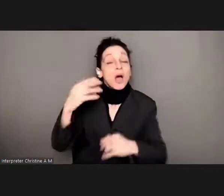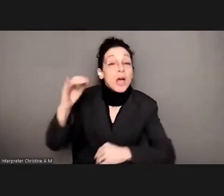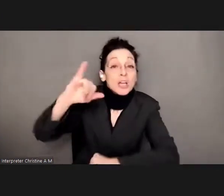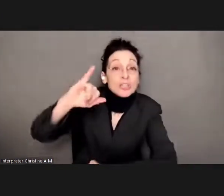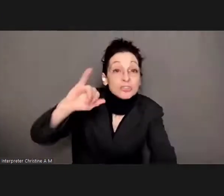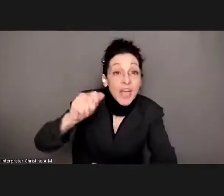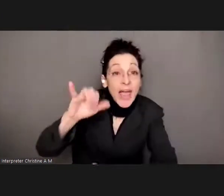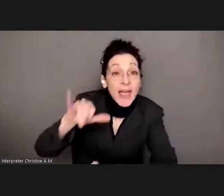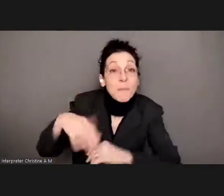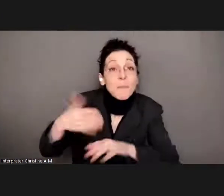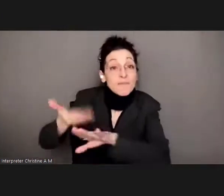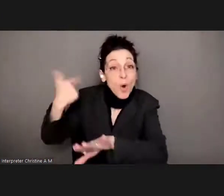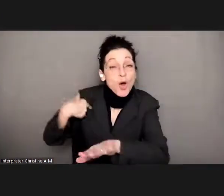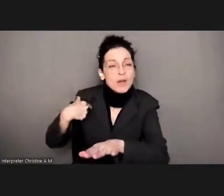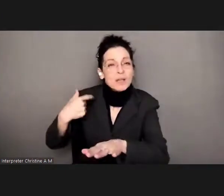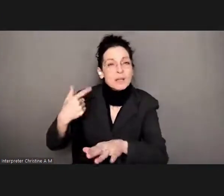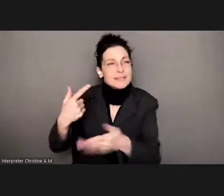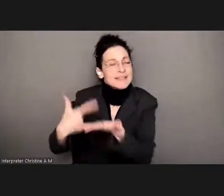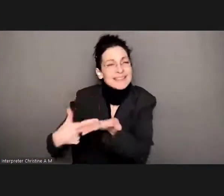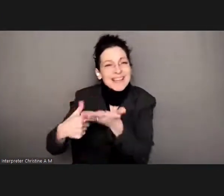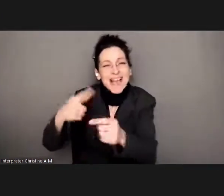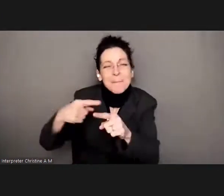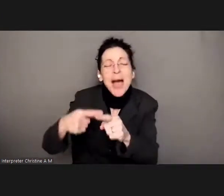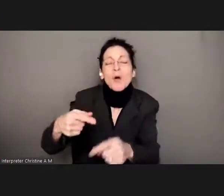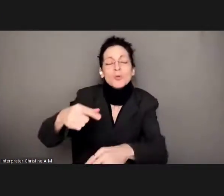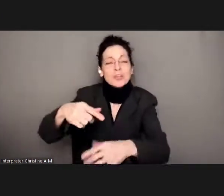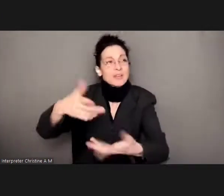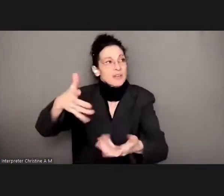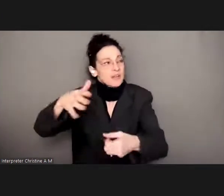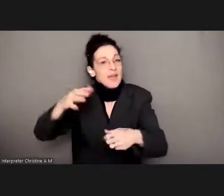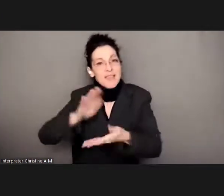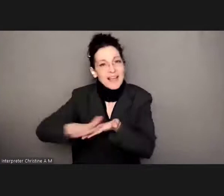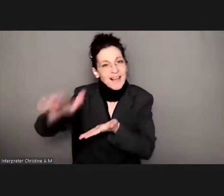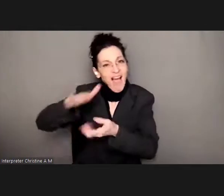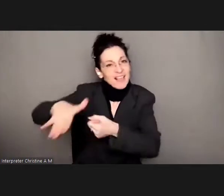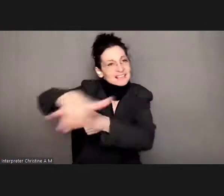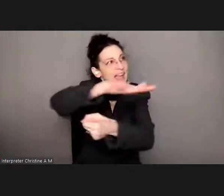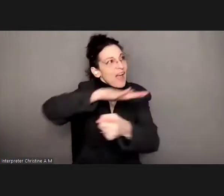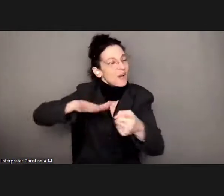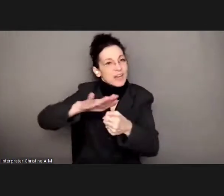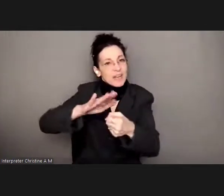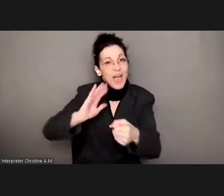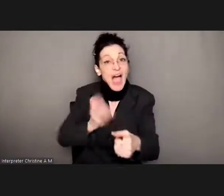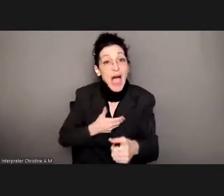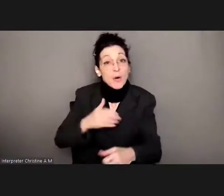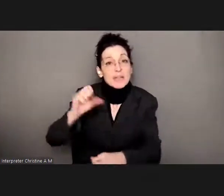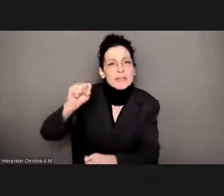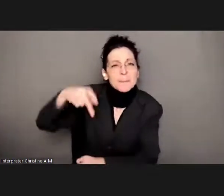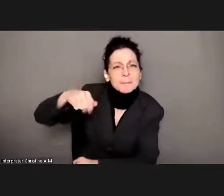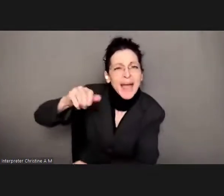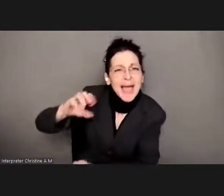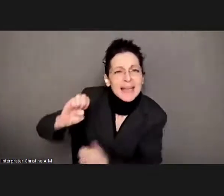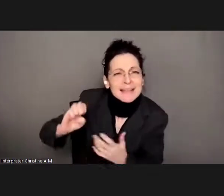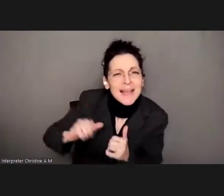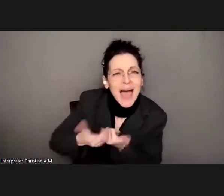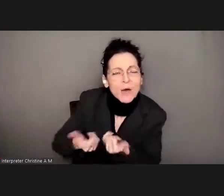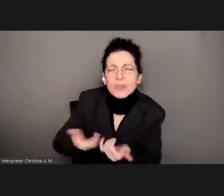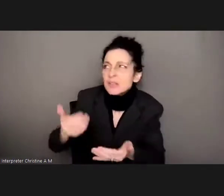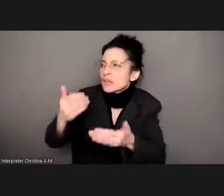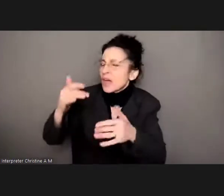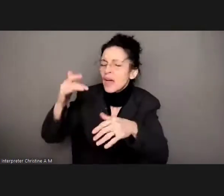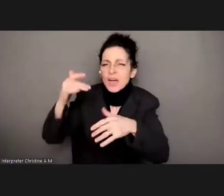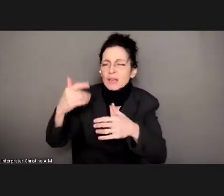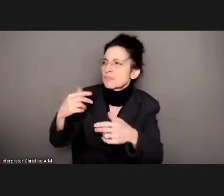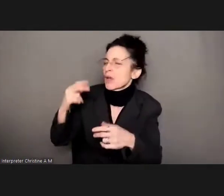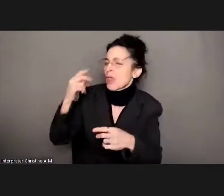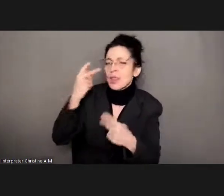they are. And just having a different frame of mind just day-to-day as a staff member,